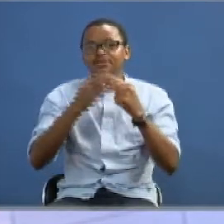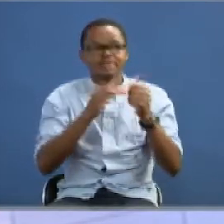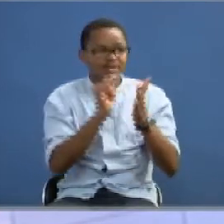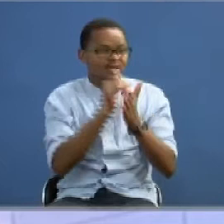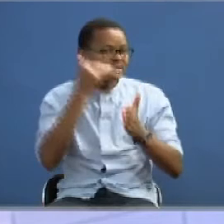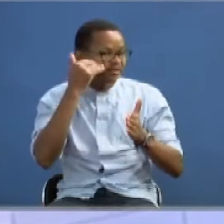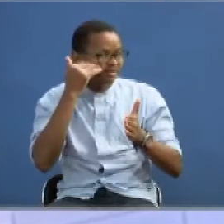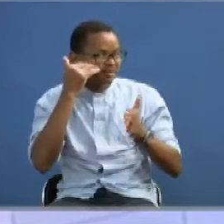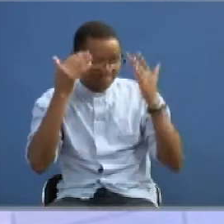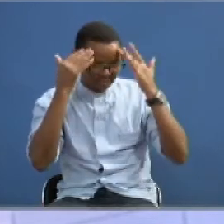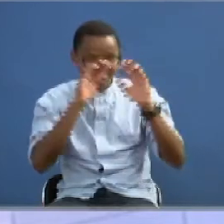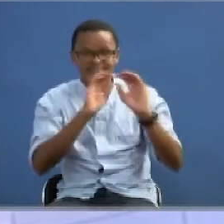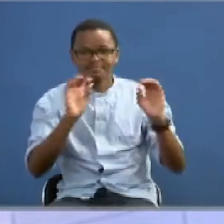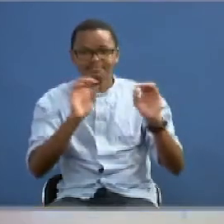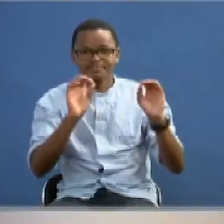is unprecedented?